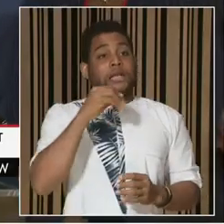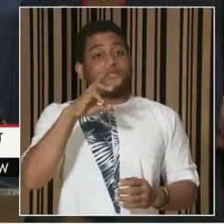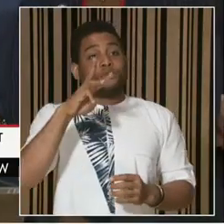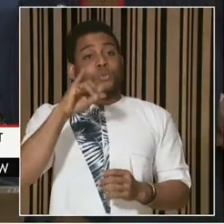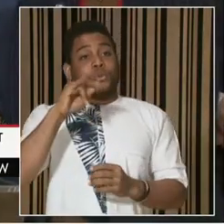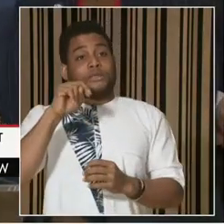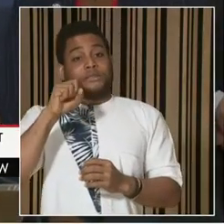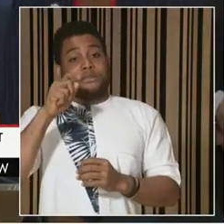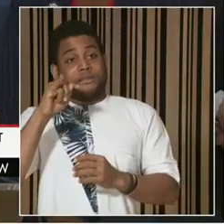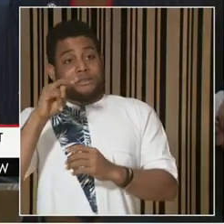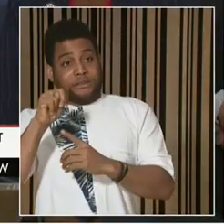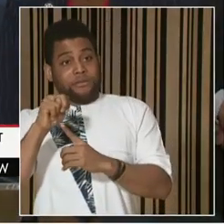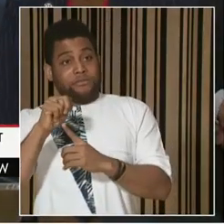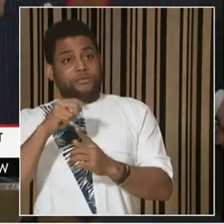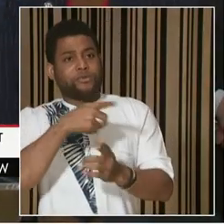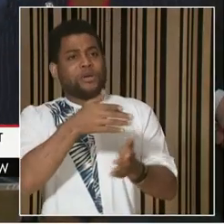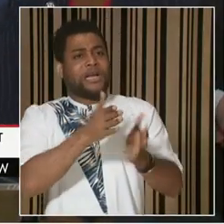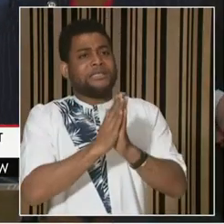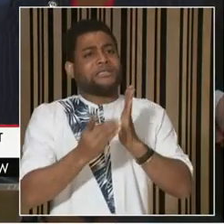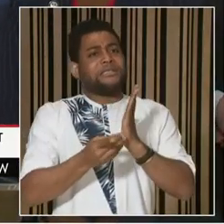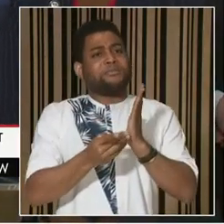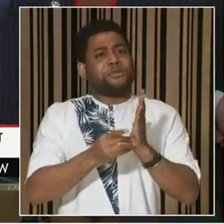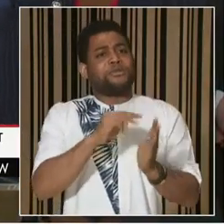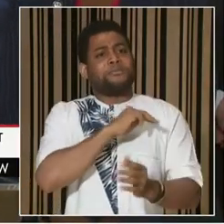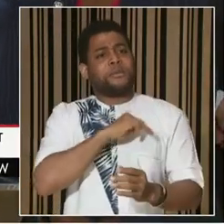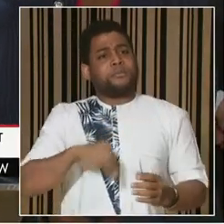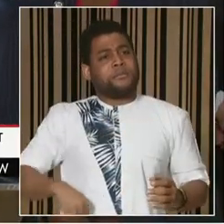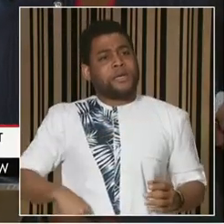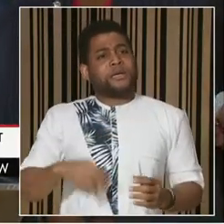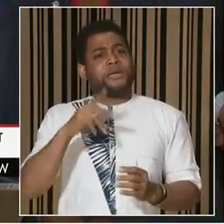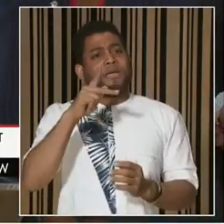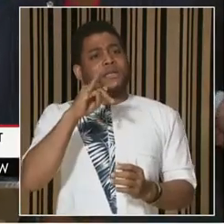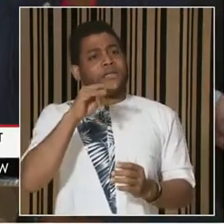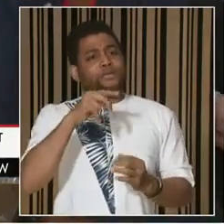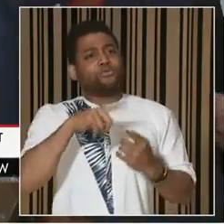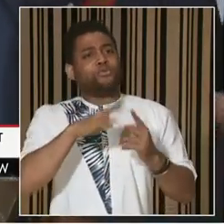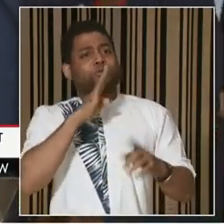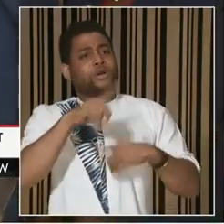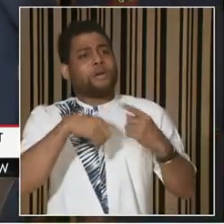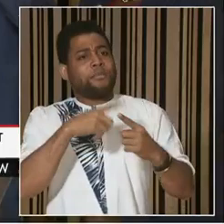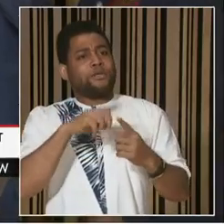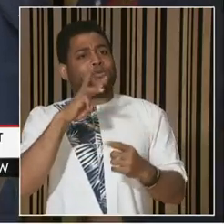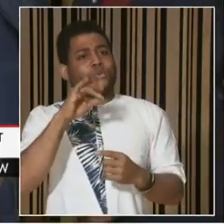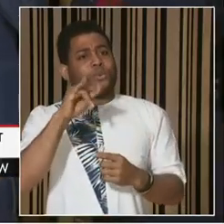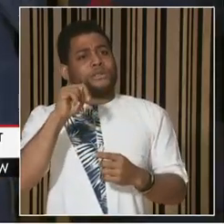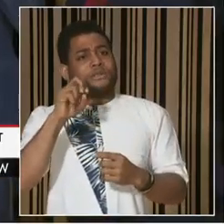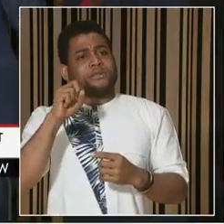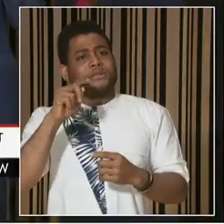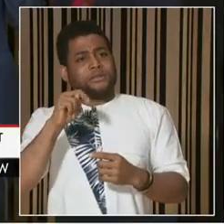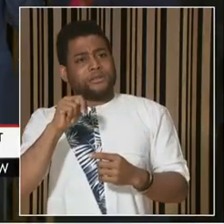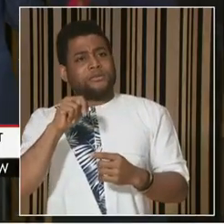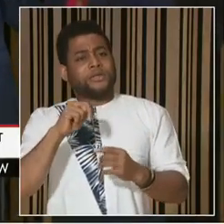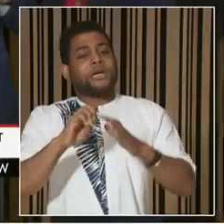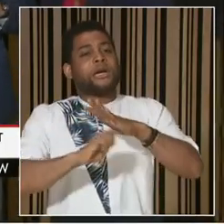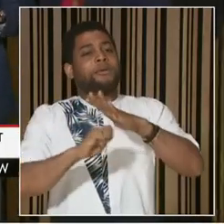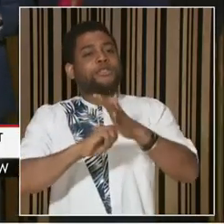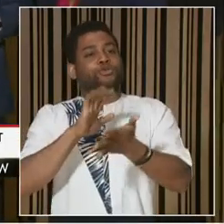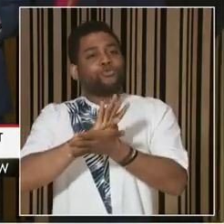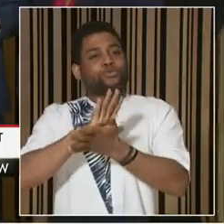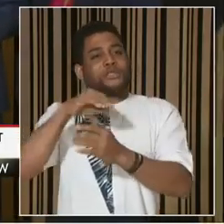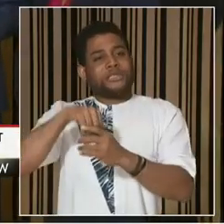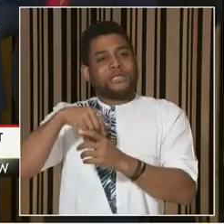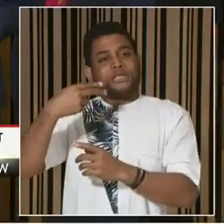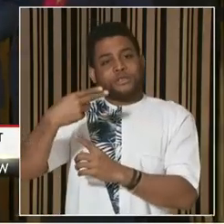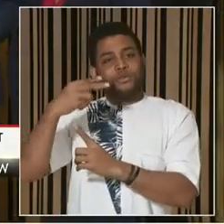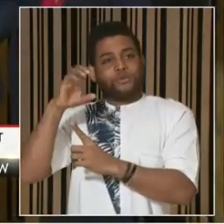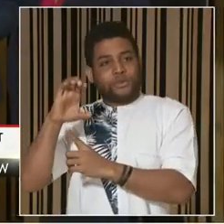And I'm going to ask Deputy Mayor Kine to address Winston. This is a elementary school in Hillcrest in Ward 7 that